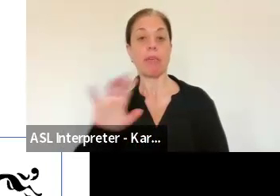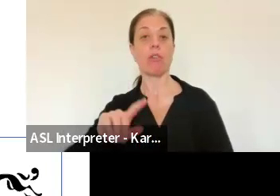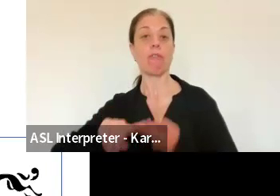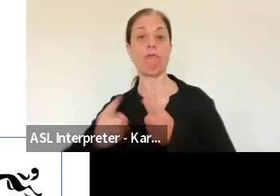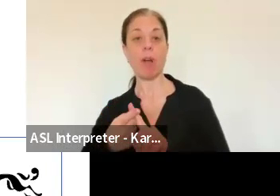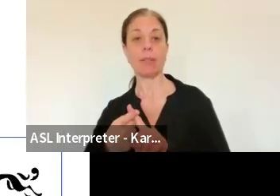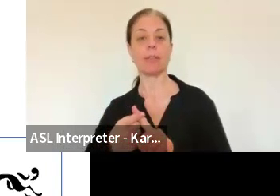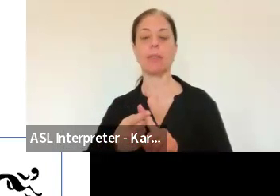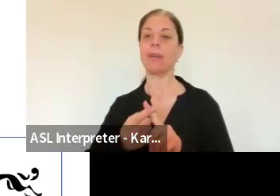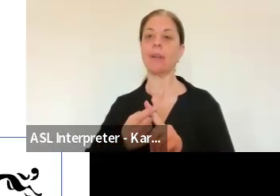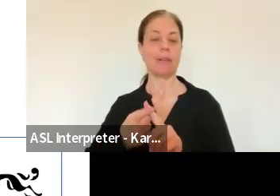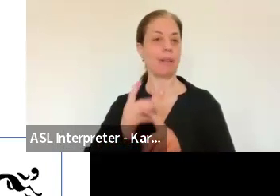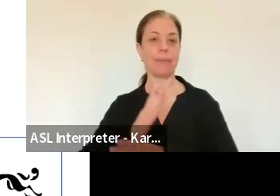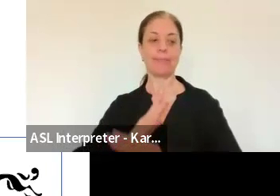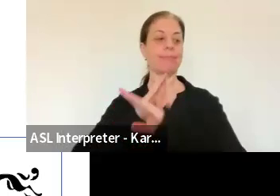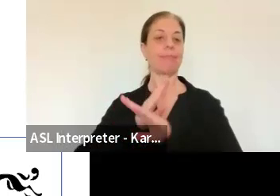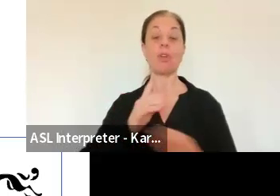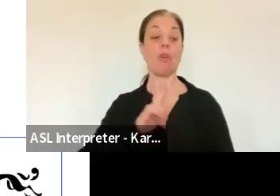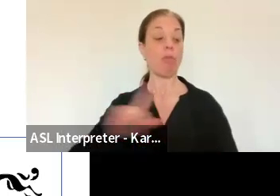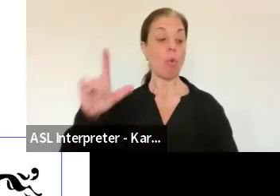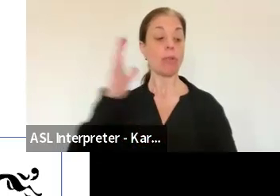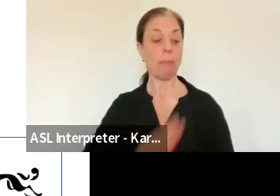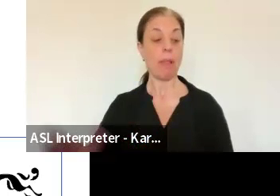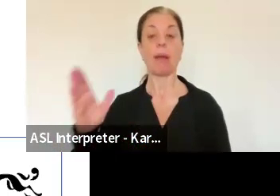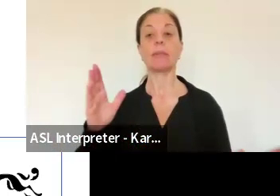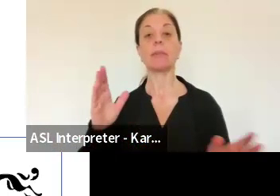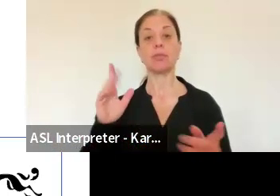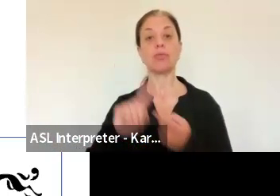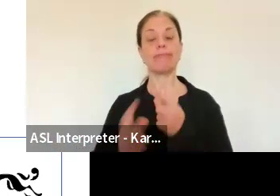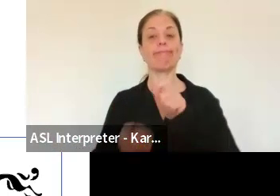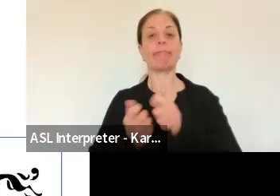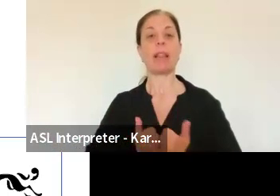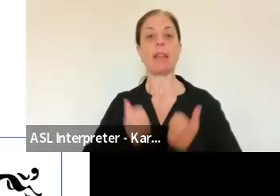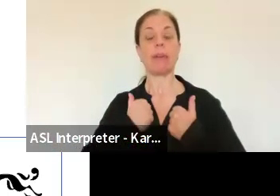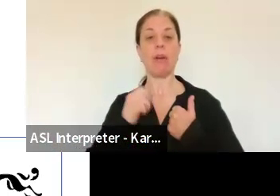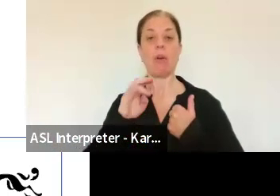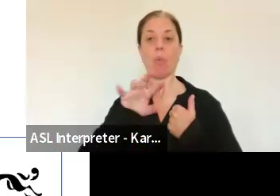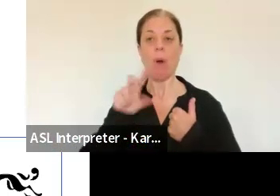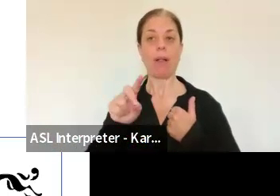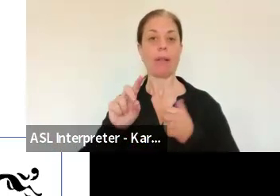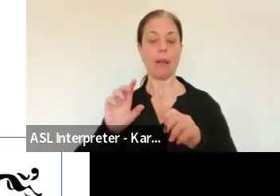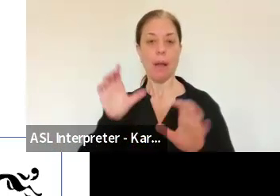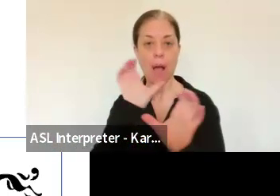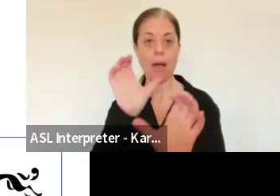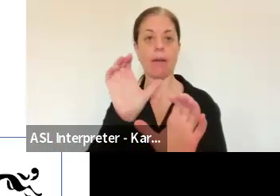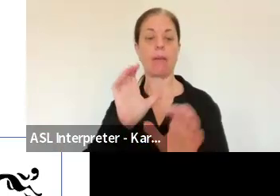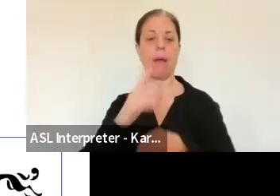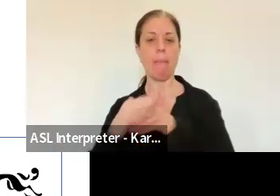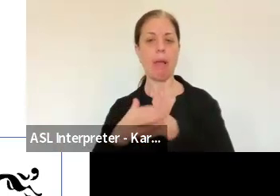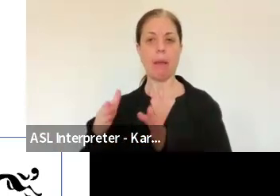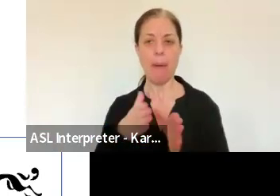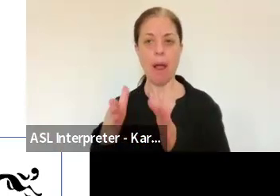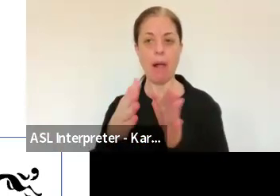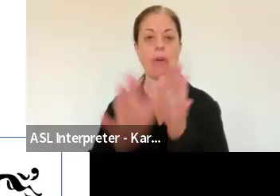are all that stand in the way of the Lord of Death's plan to unleash horrors on the world of the living. As the Wild Hunt carves a bloody path across the